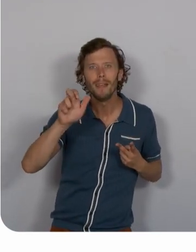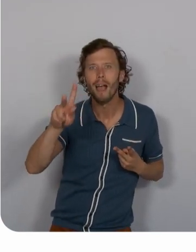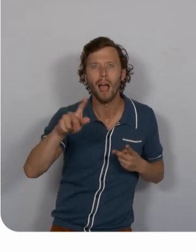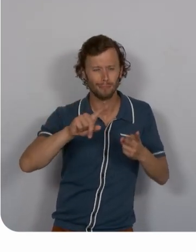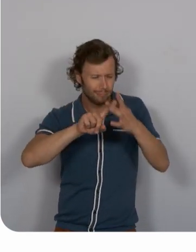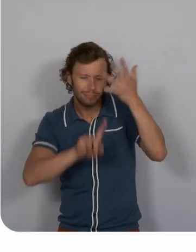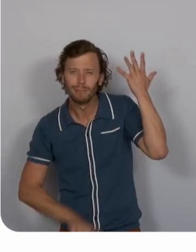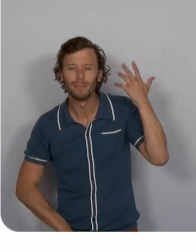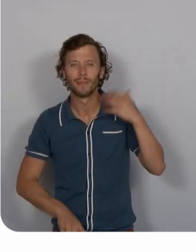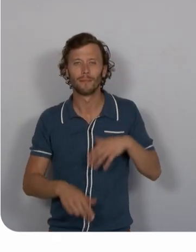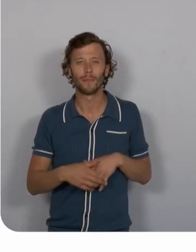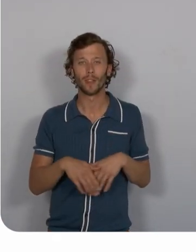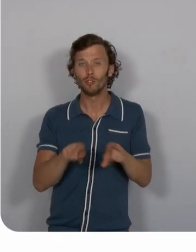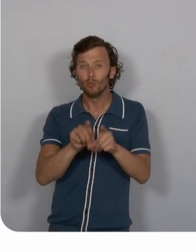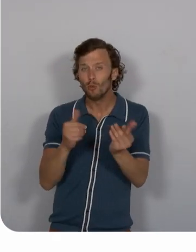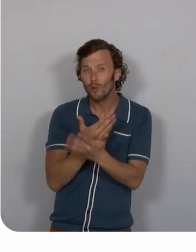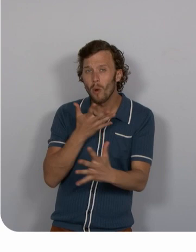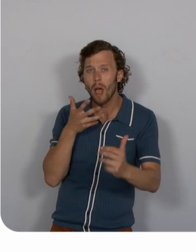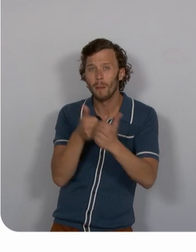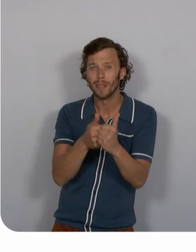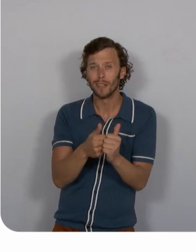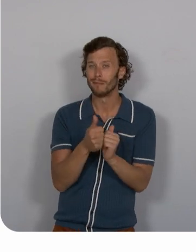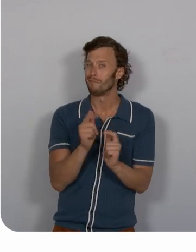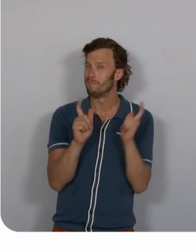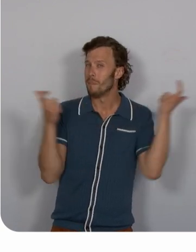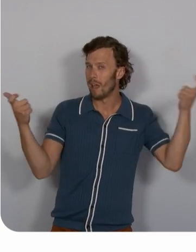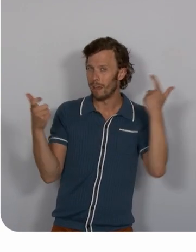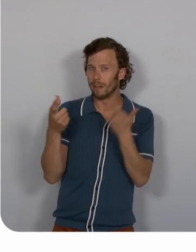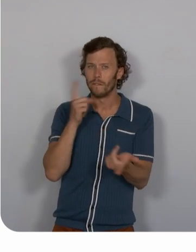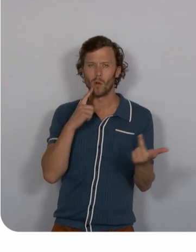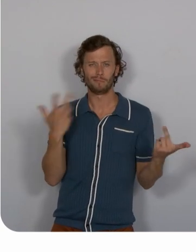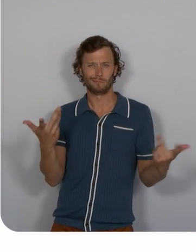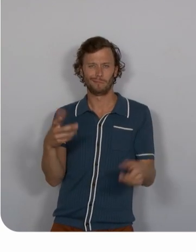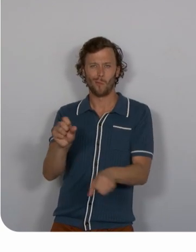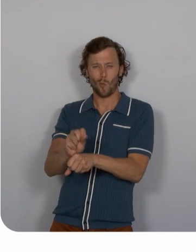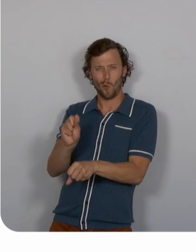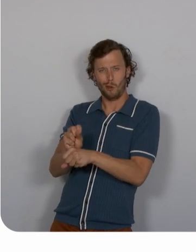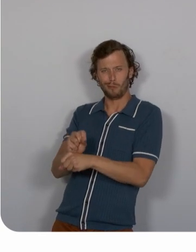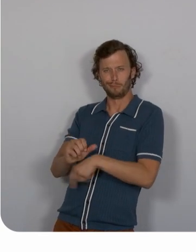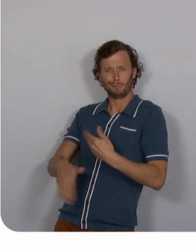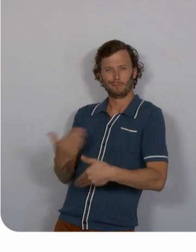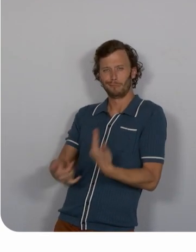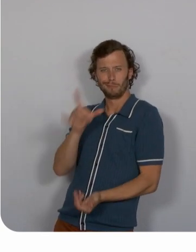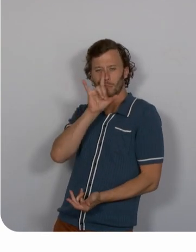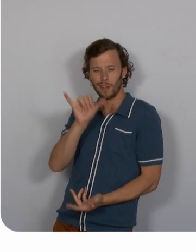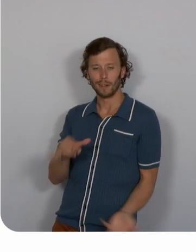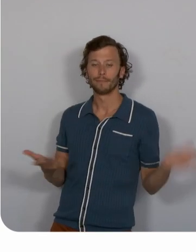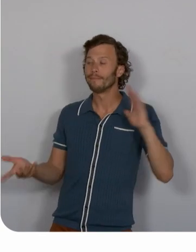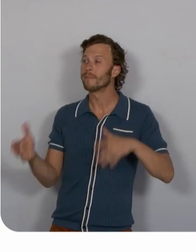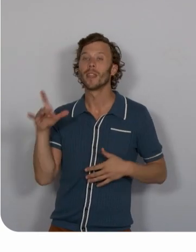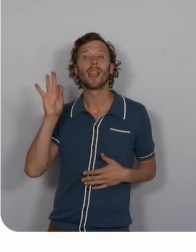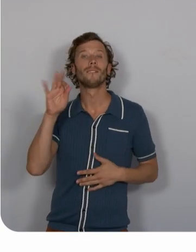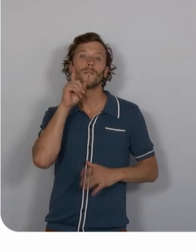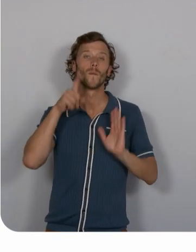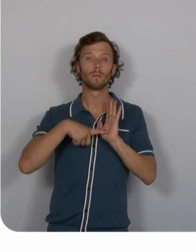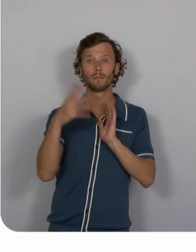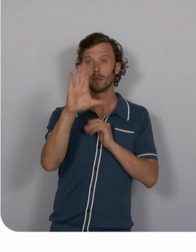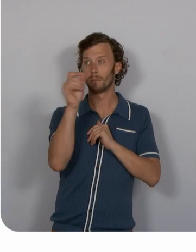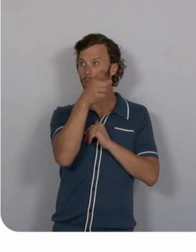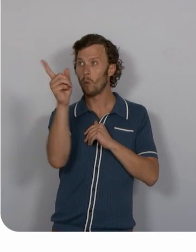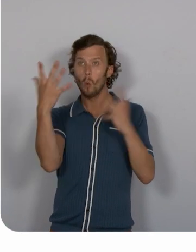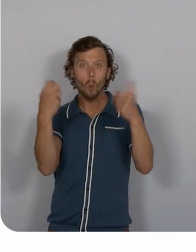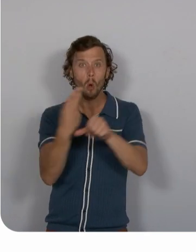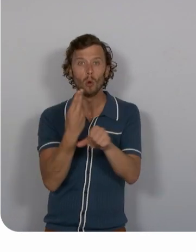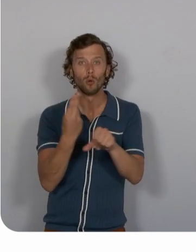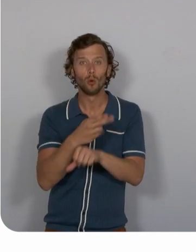There's also some big new updates for getting work done. For companies that want to deploy Quest, we have a wide